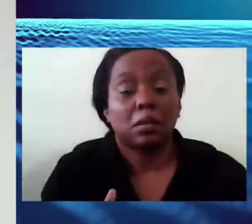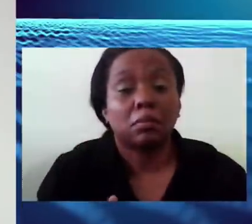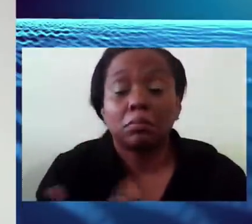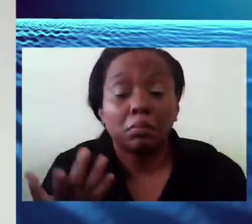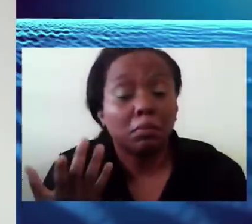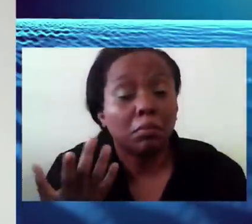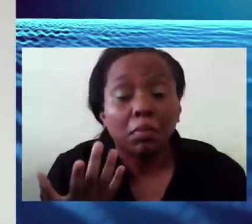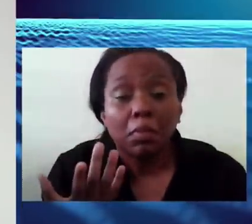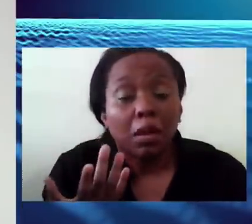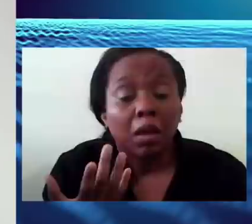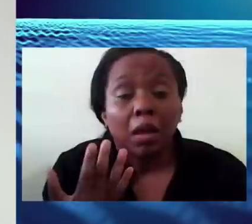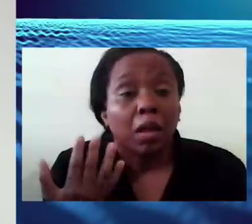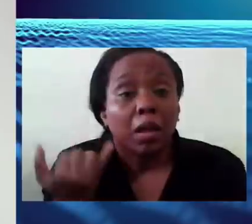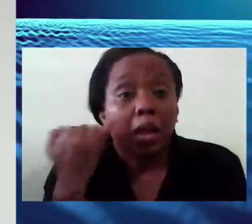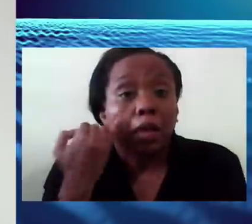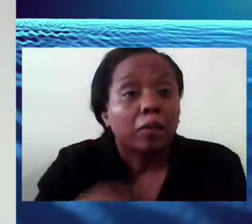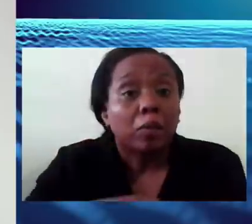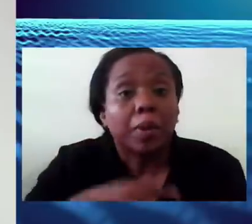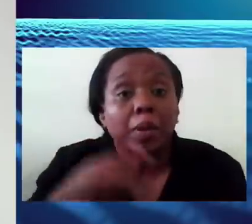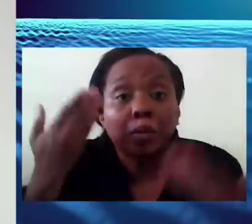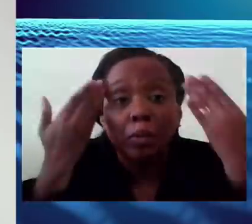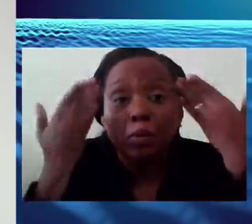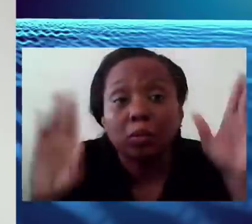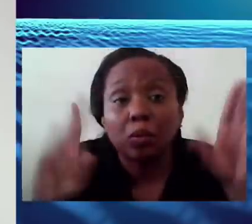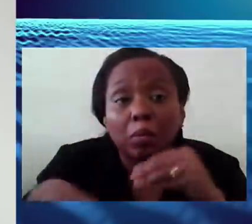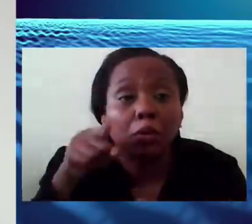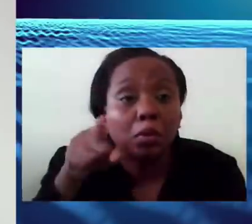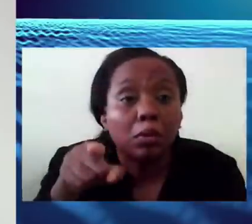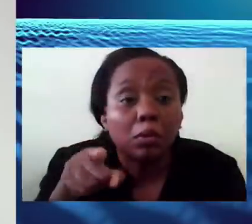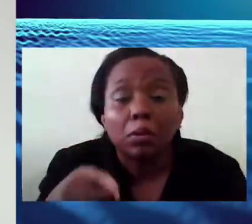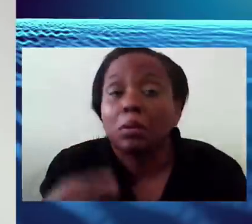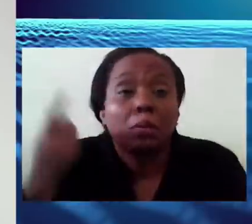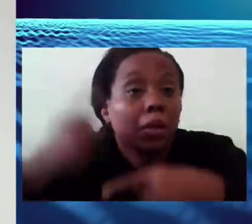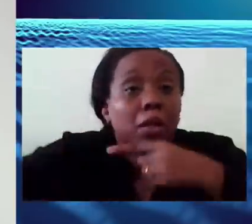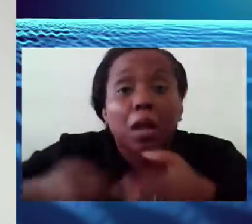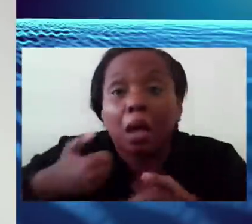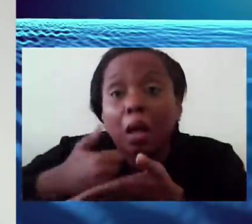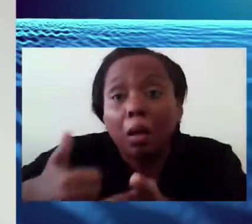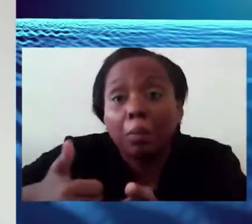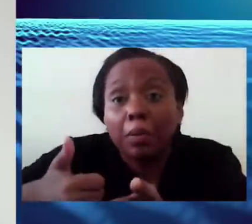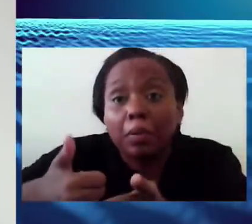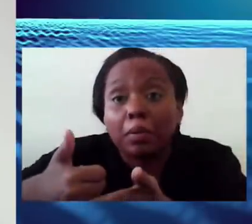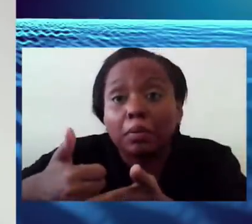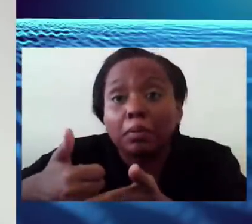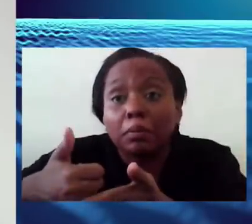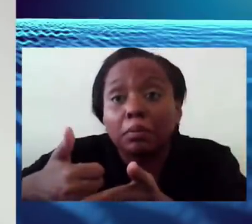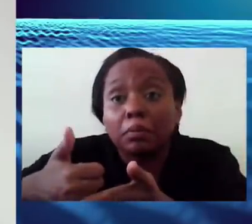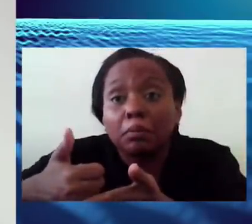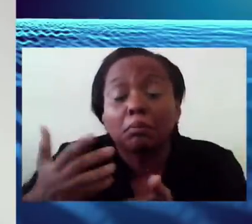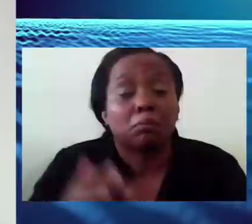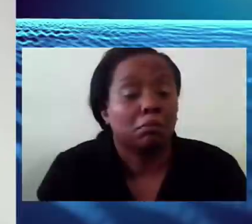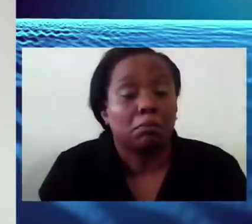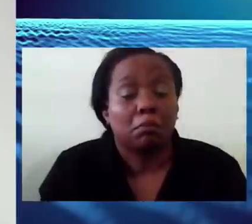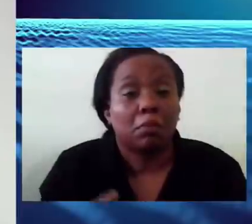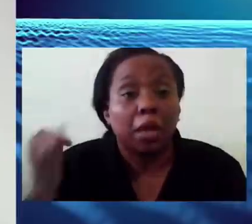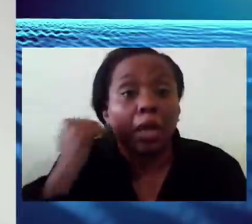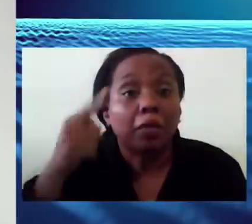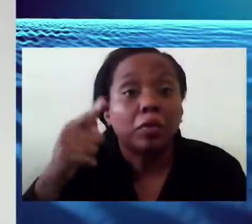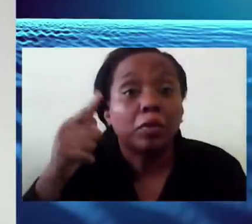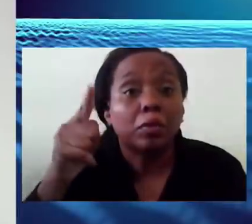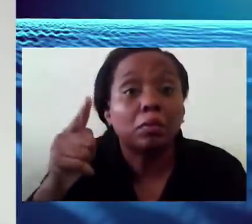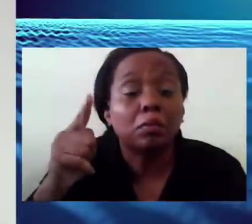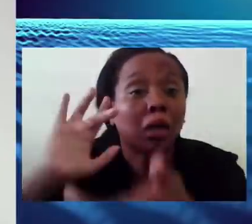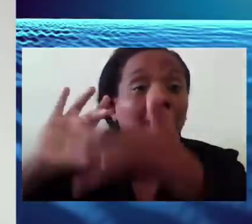exist. We can only cater for you and know how much fodder we need to bring in and who we need to distribute to if we know who you